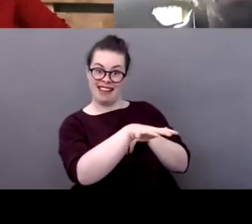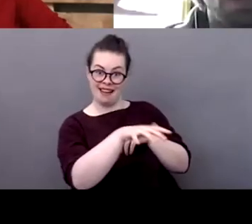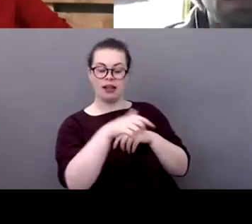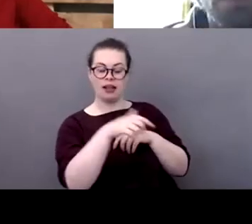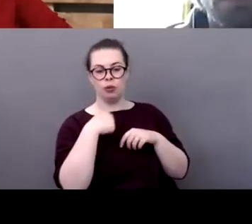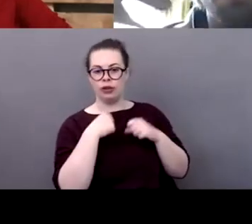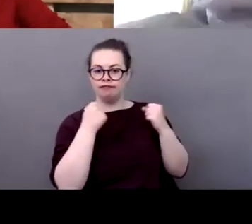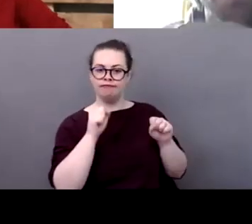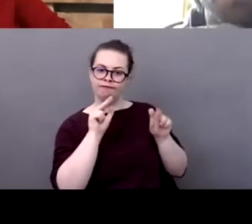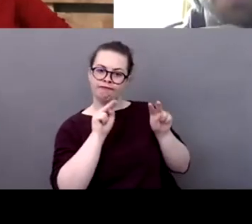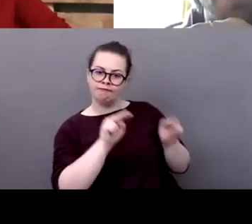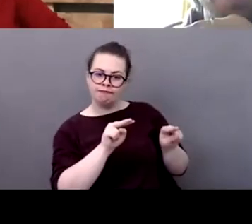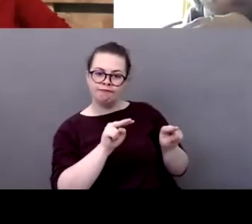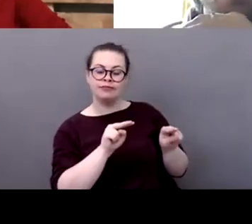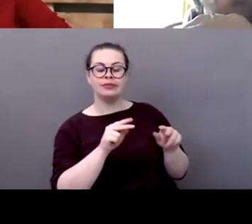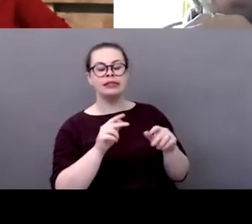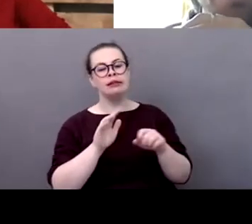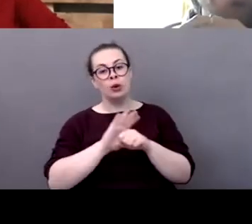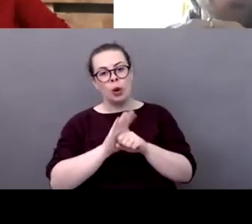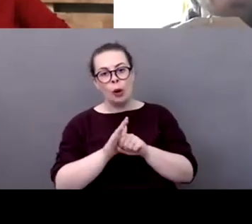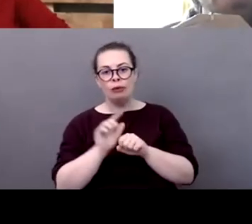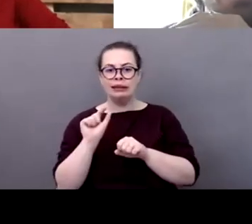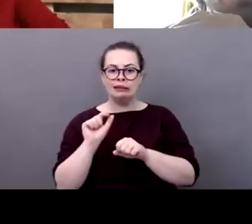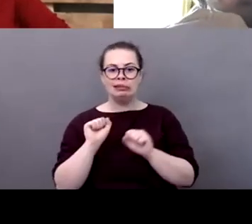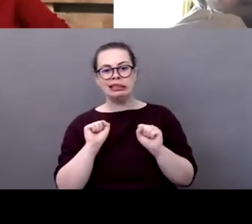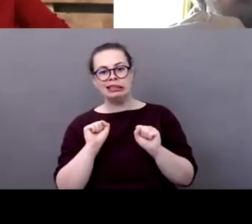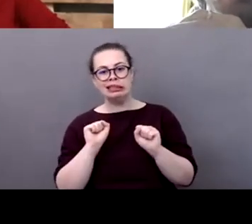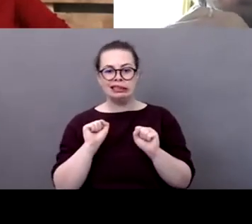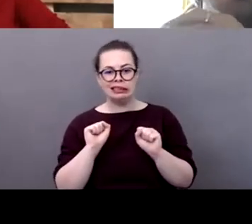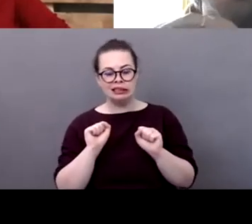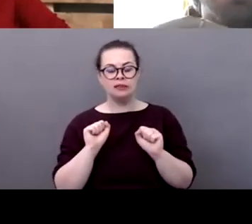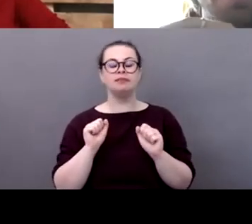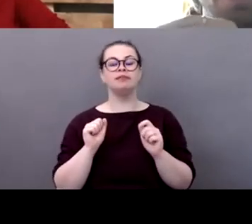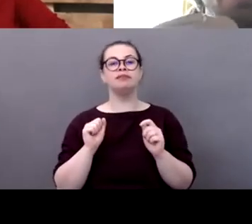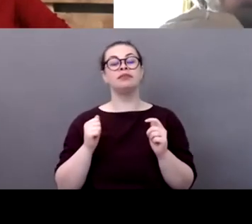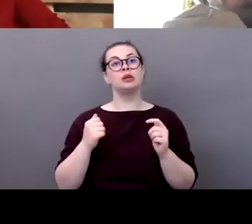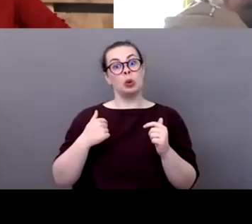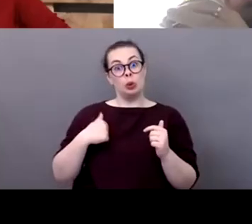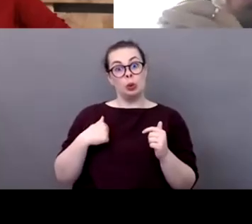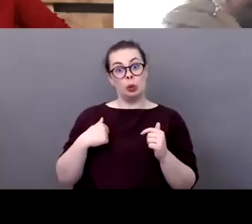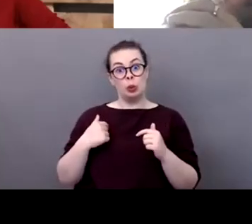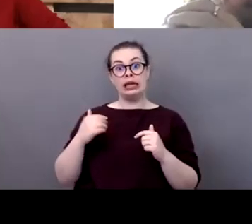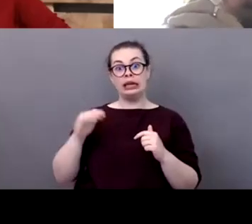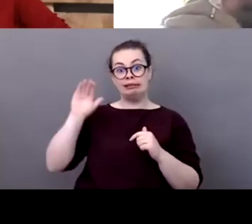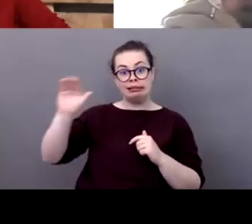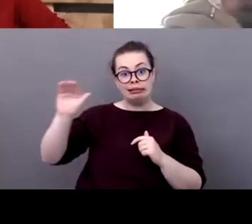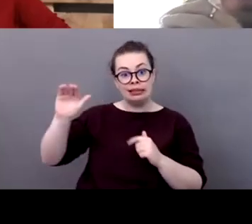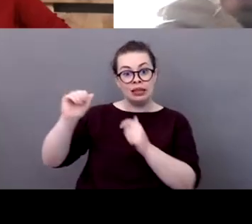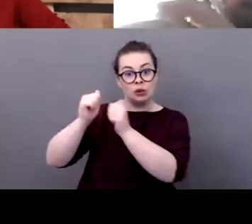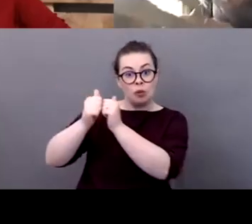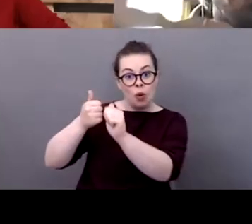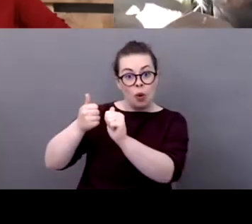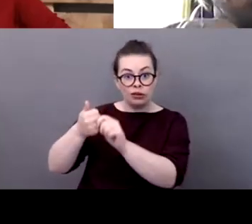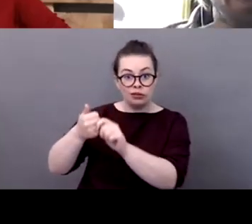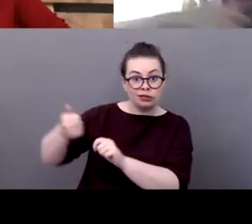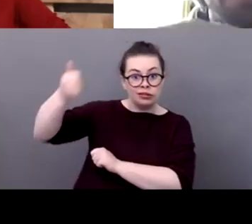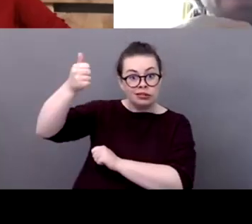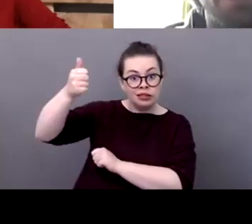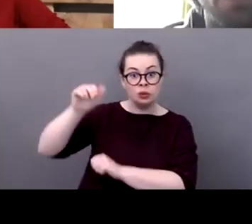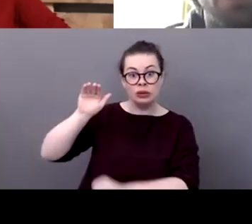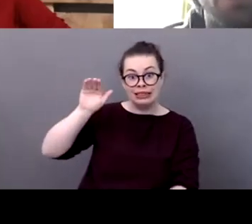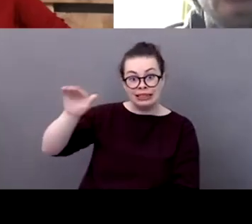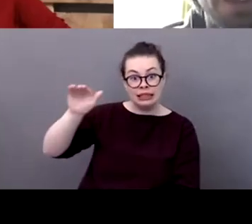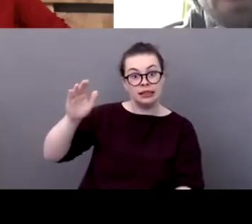do, members are industry leaders in the outdoor sports industry, is to make them conscious of the role they